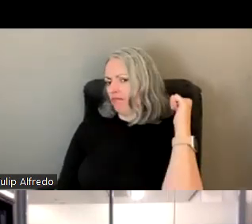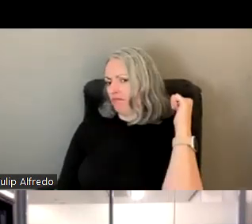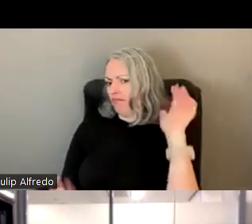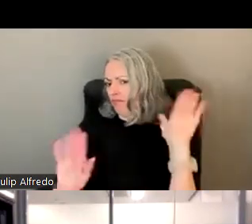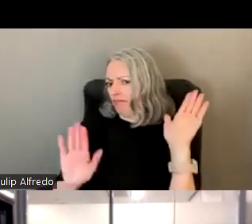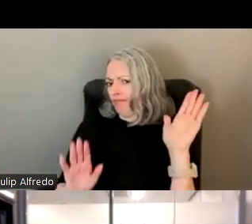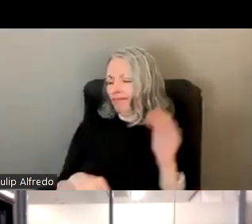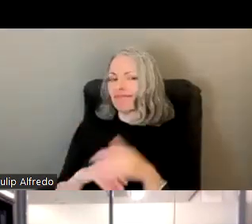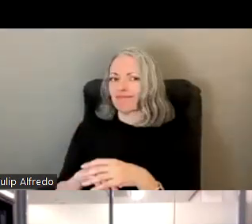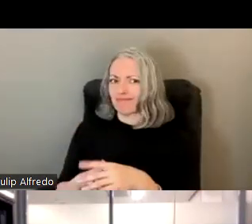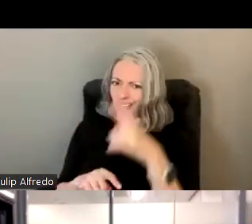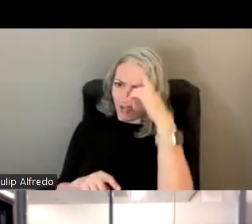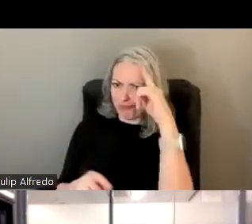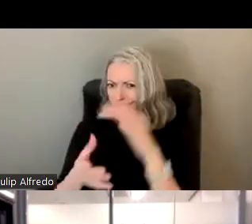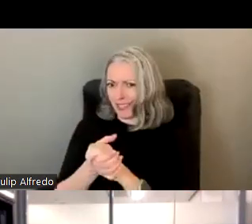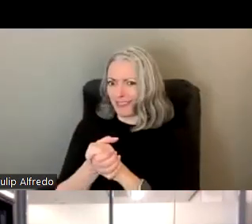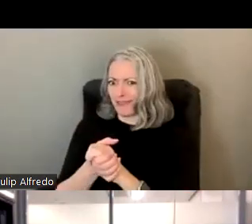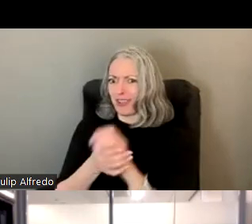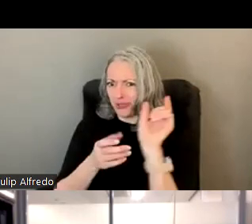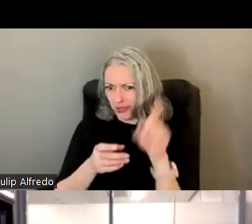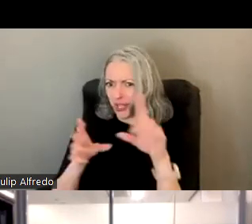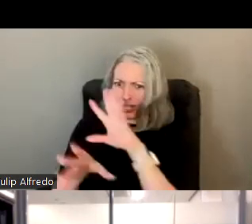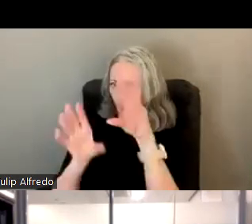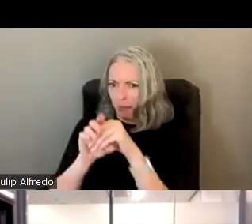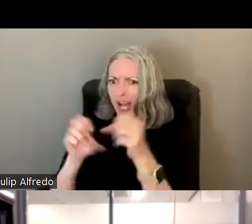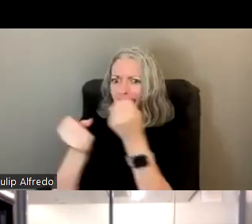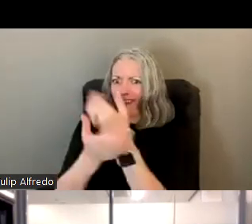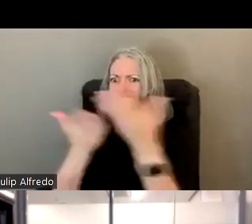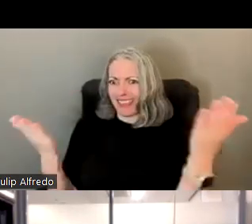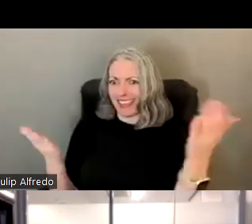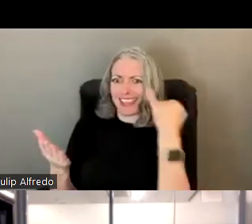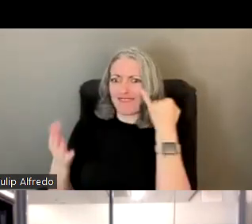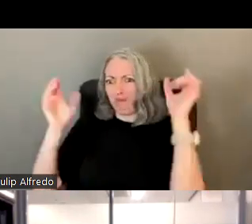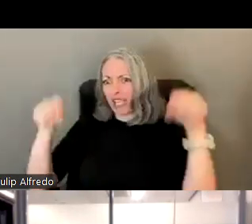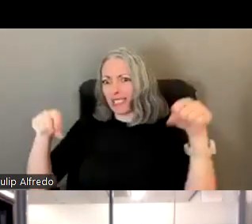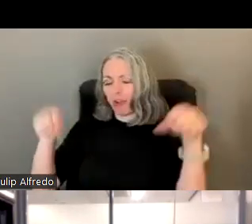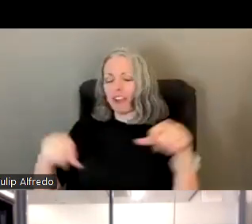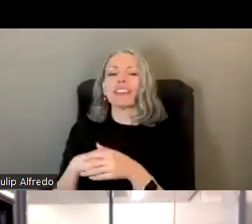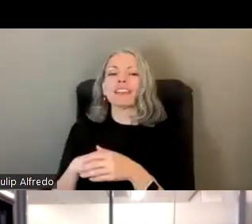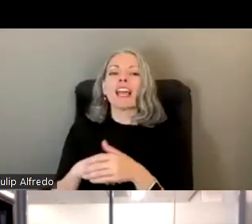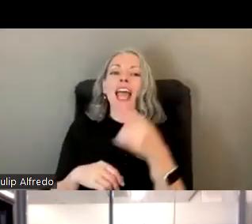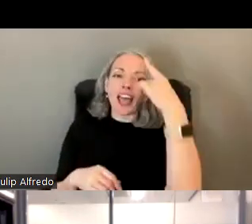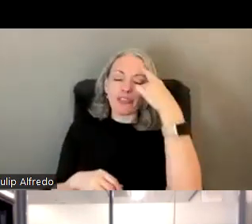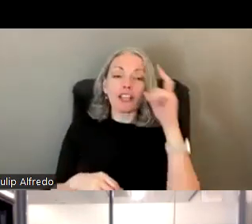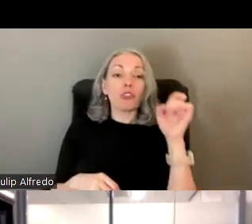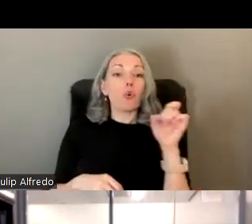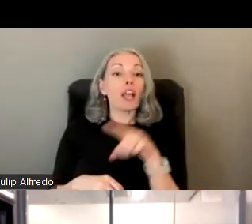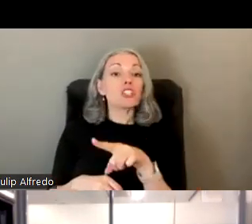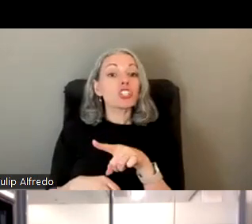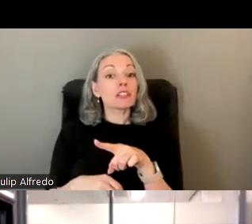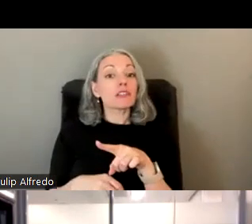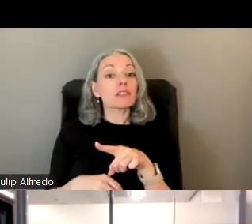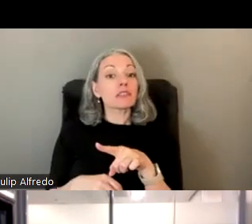as much as we possibly can. So I think the question is, so as